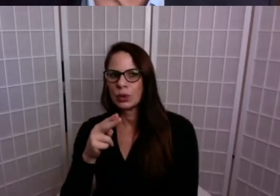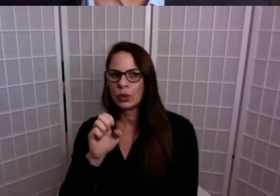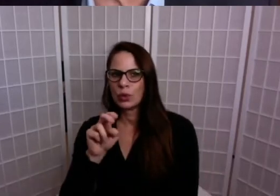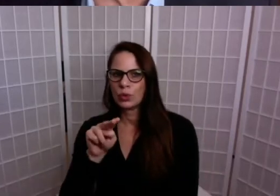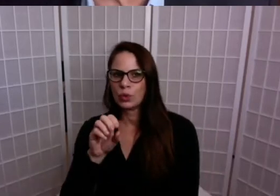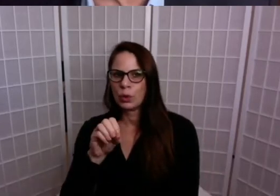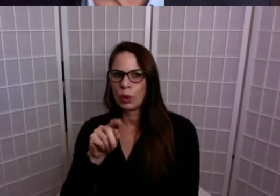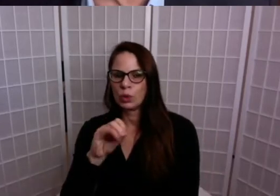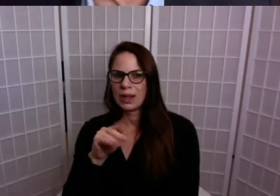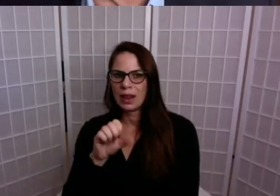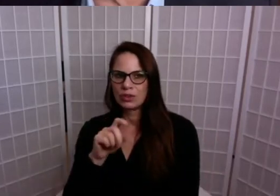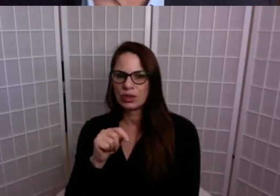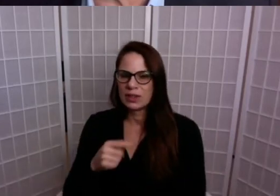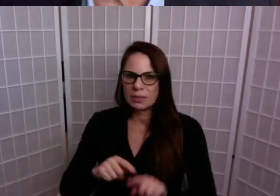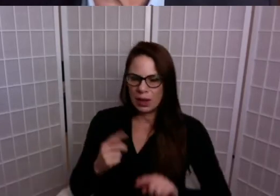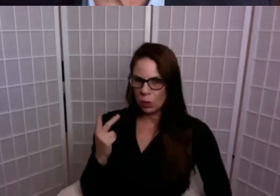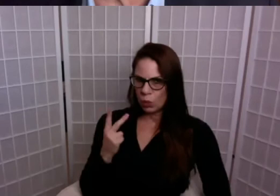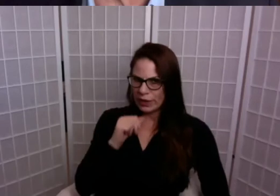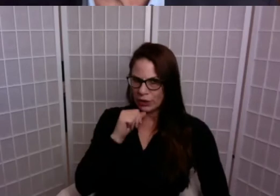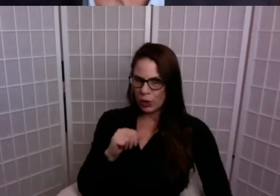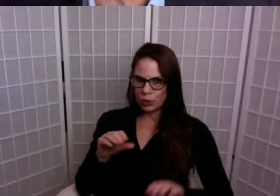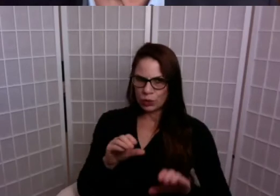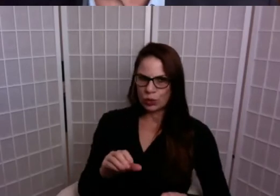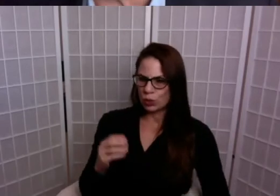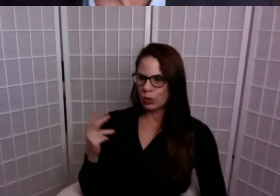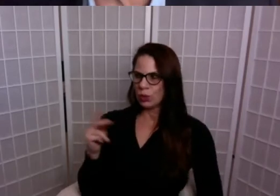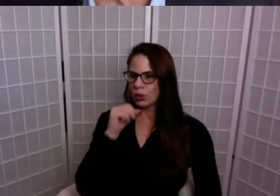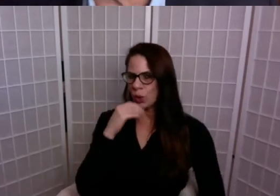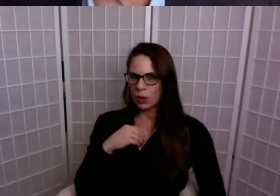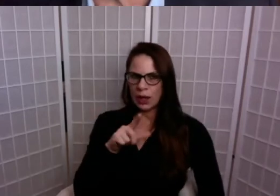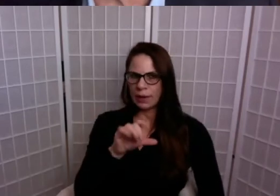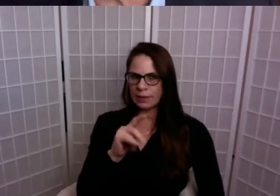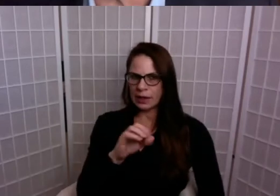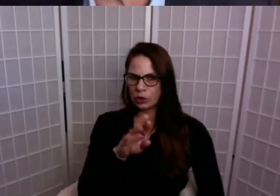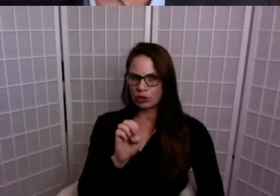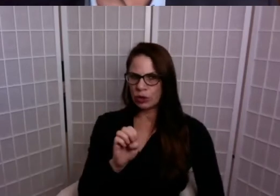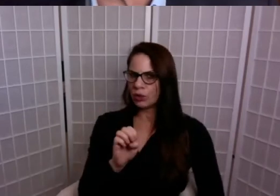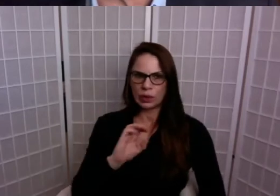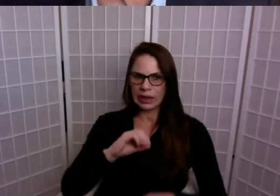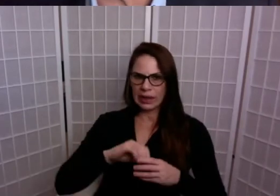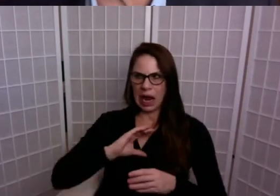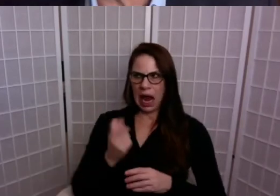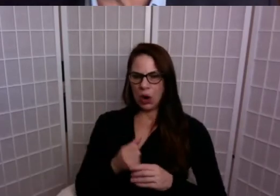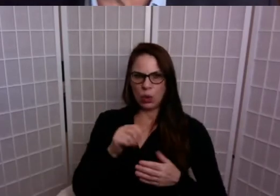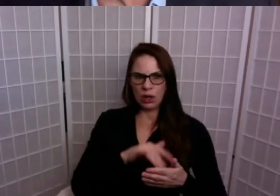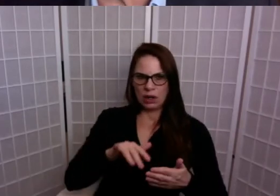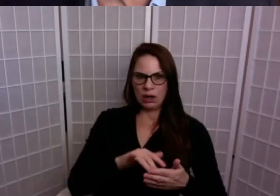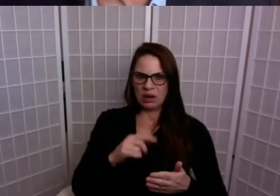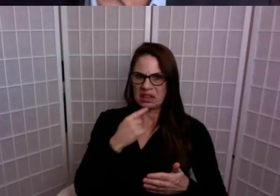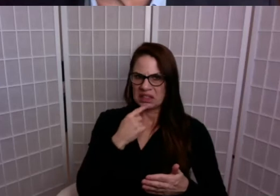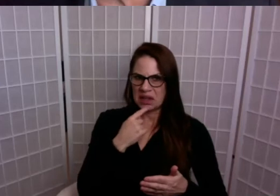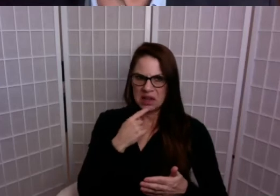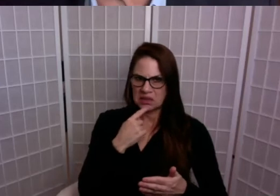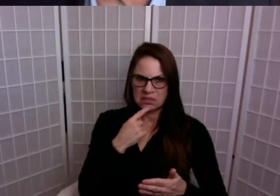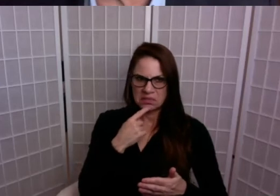that isn't something that we do, and we don't have literature in our literature that says that that is